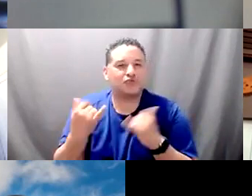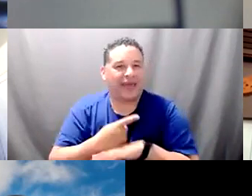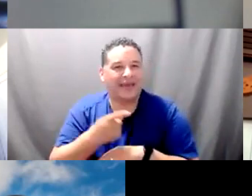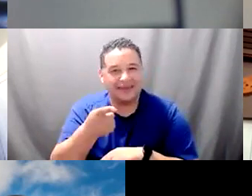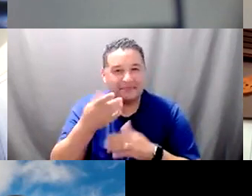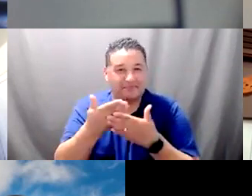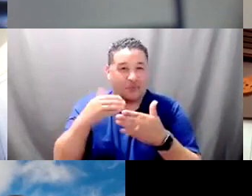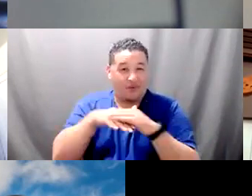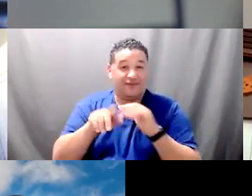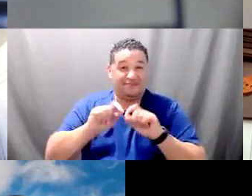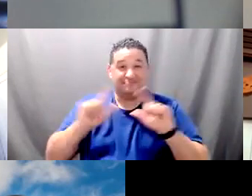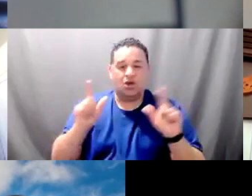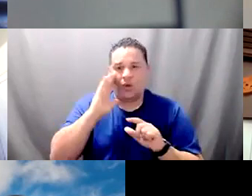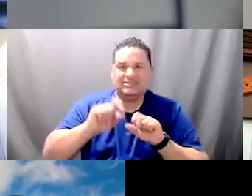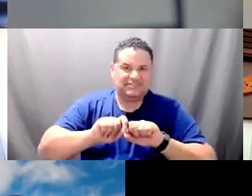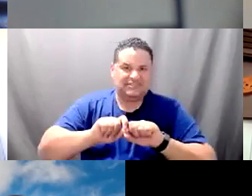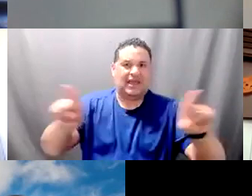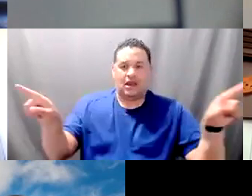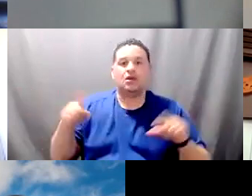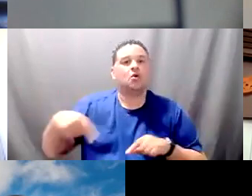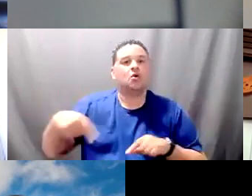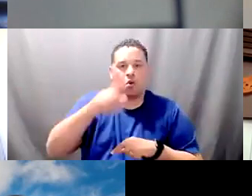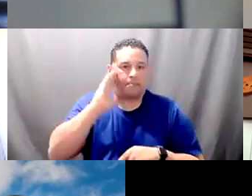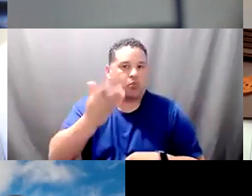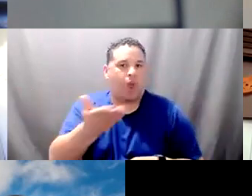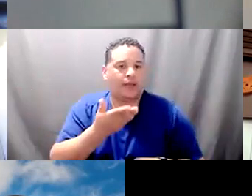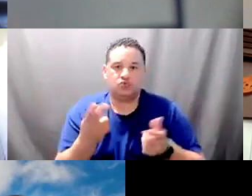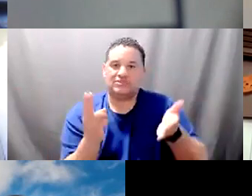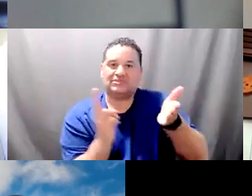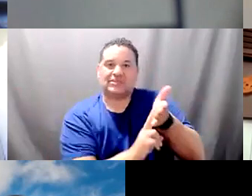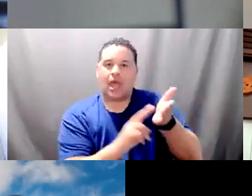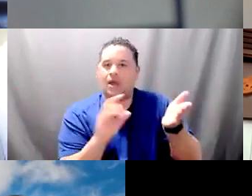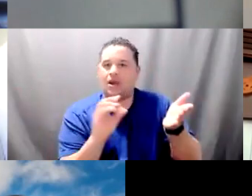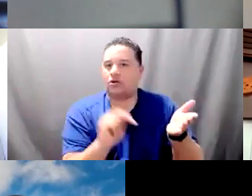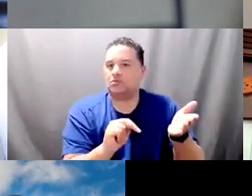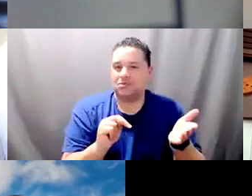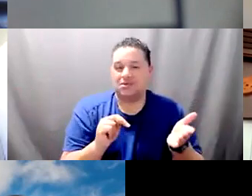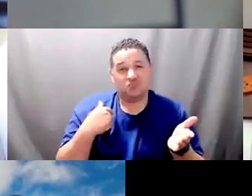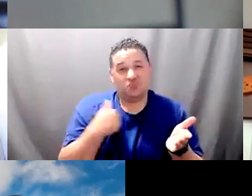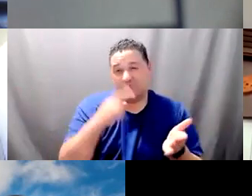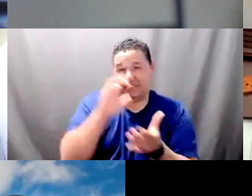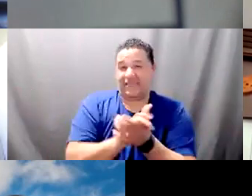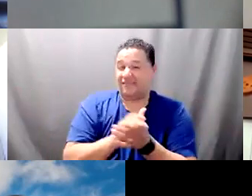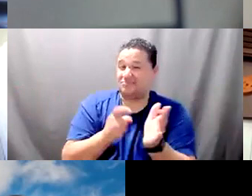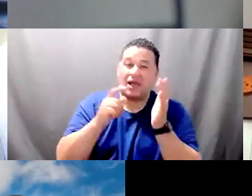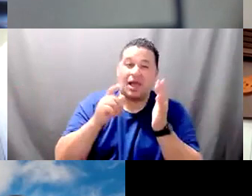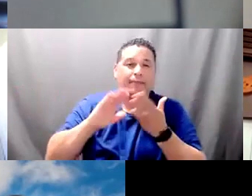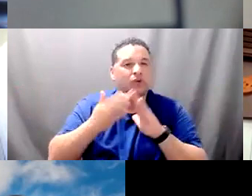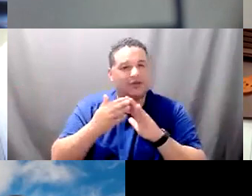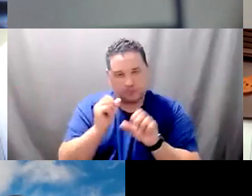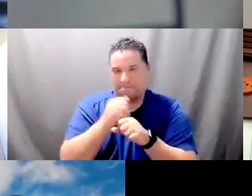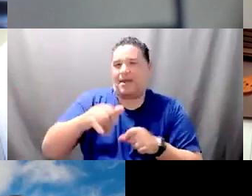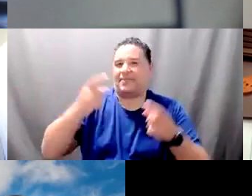it out and you will be welcome to sign on. We believe that it takes a community to make these changes happen. I do